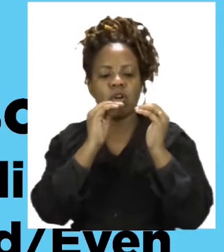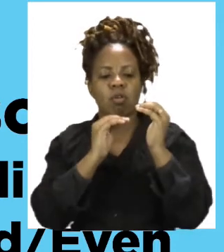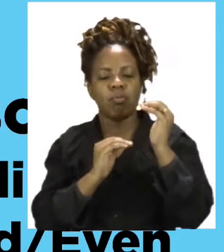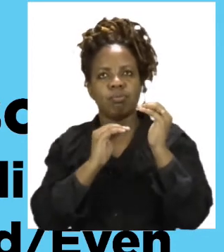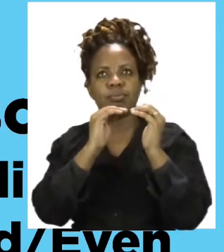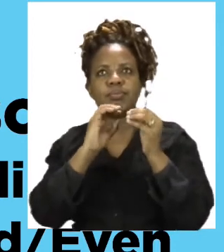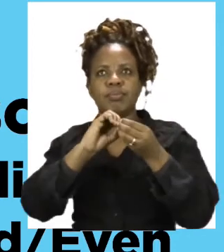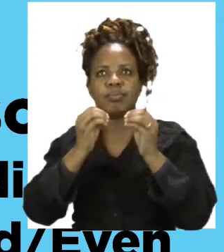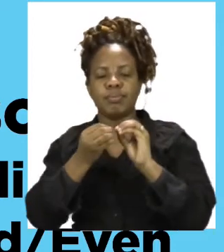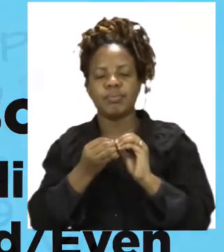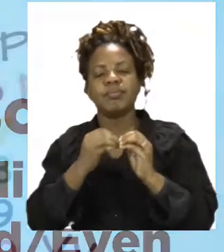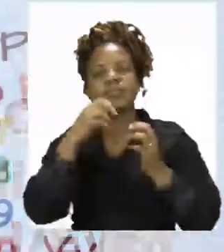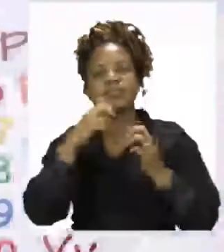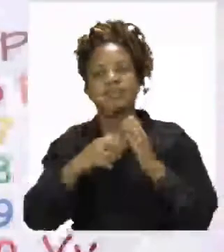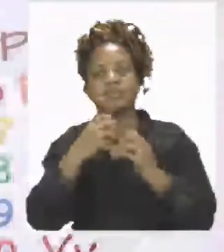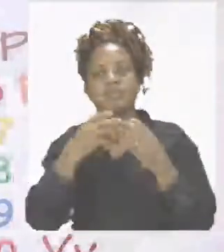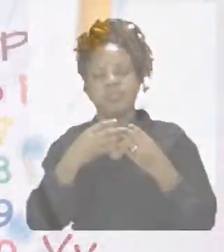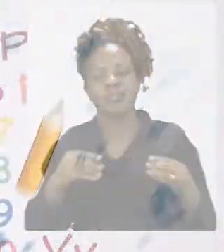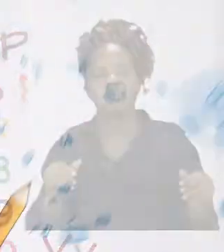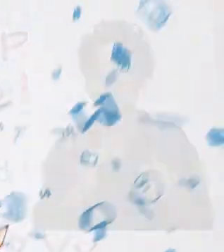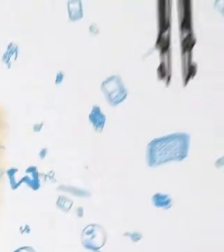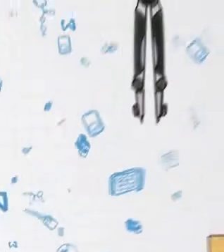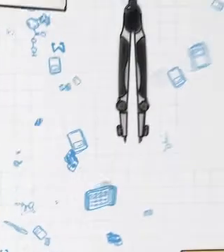and problem solving.